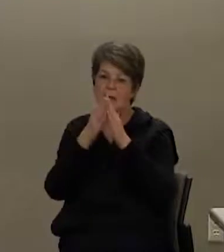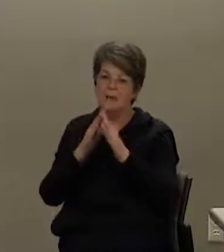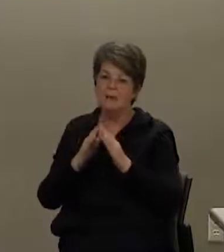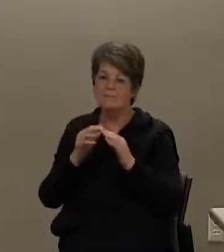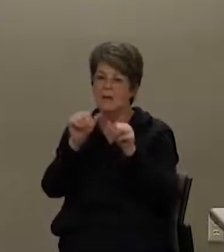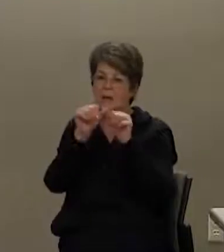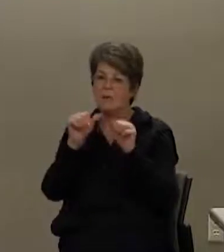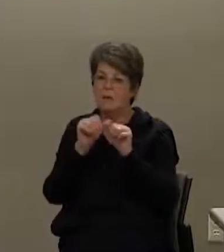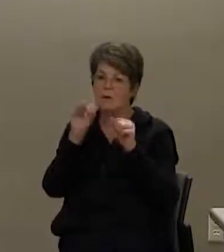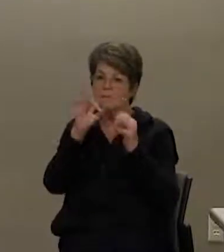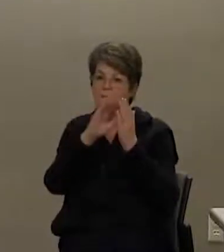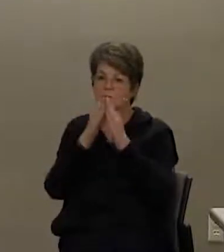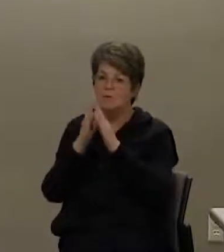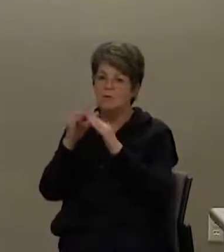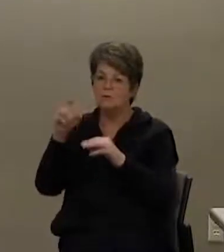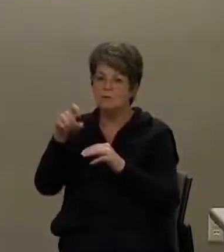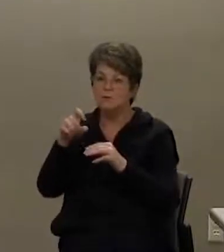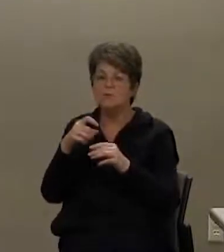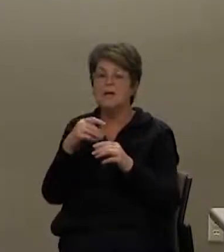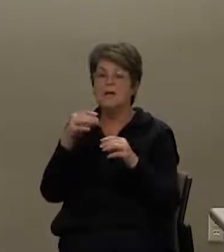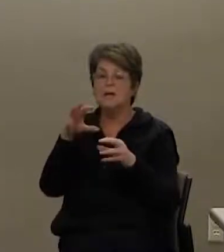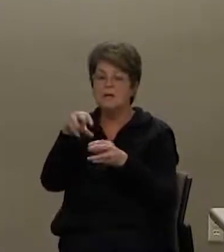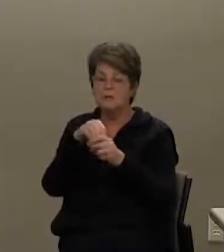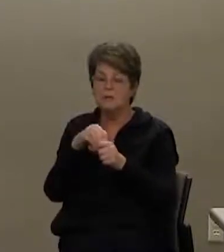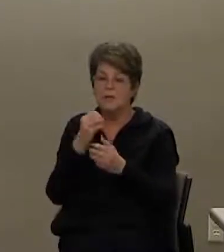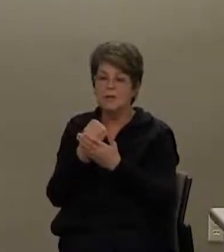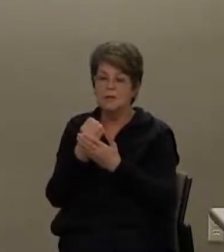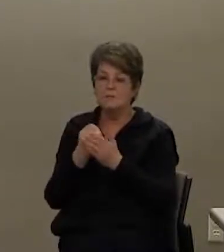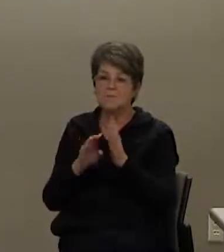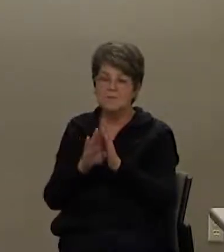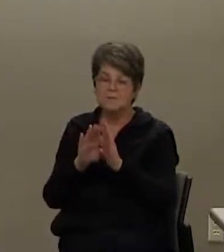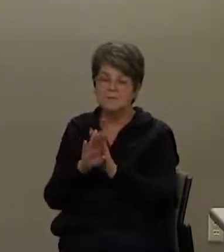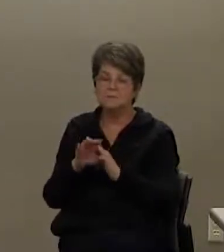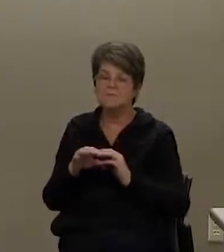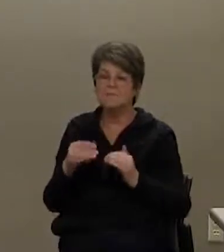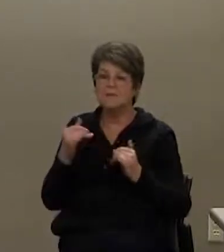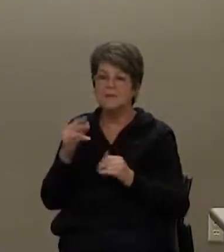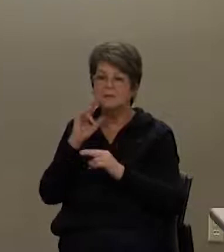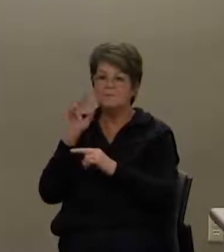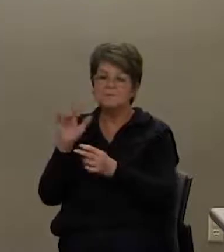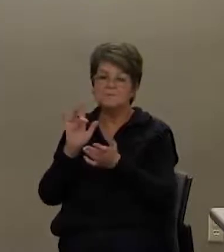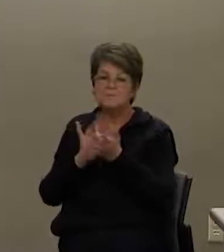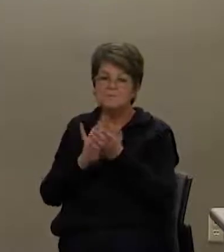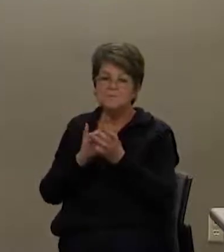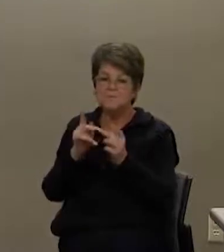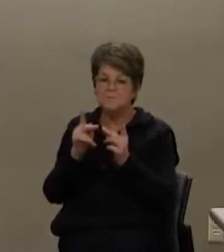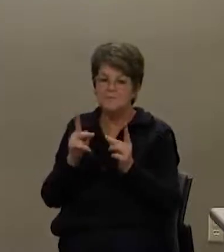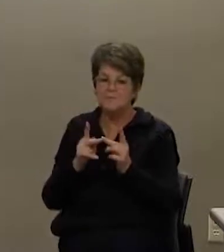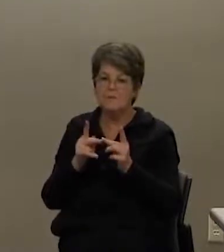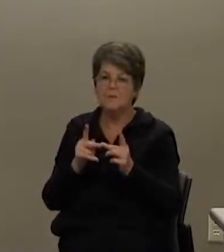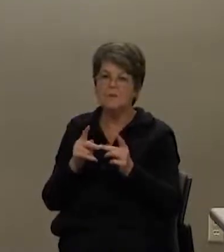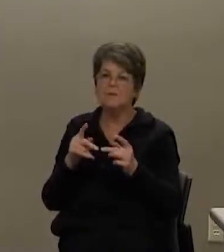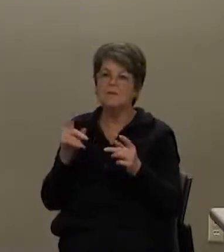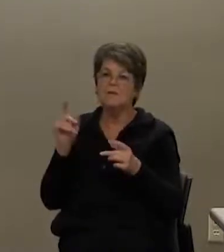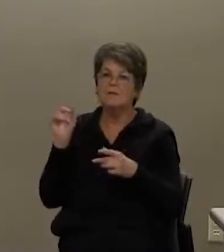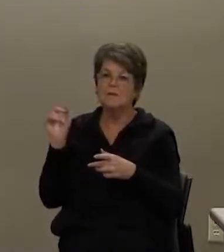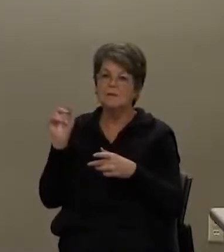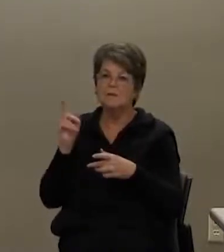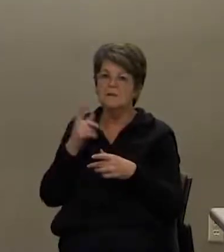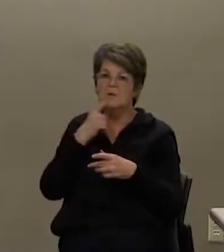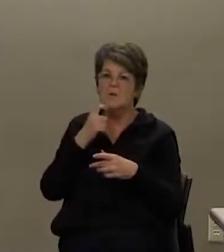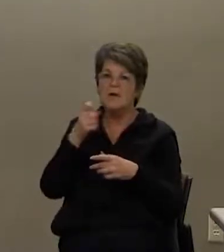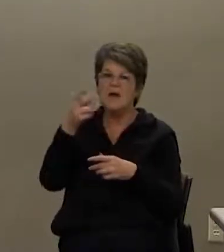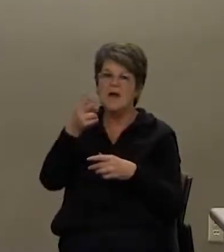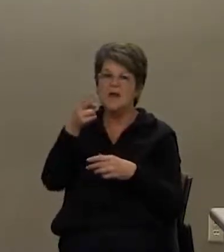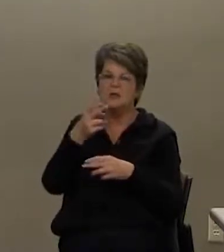needs, including economic development. So here we're looking at medical facilities, the very hard to see H's. the red